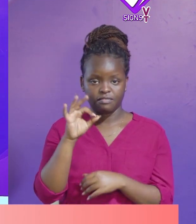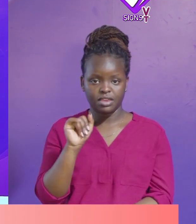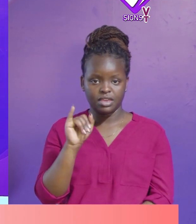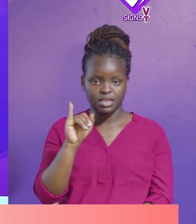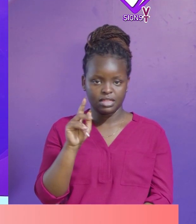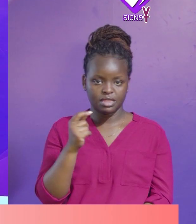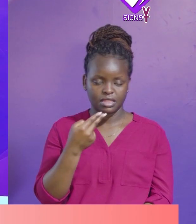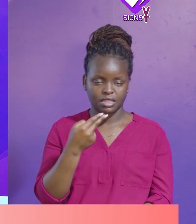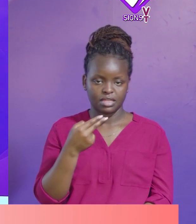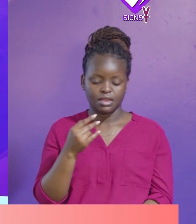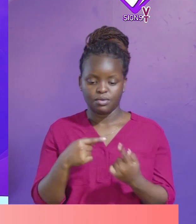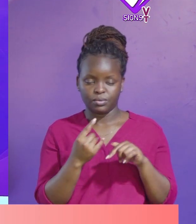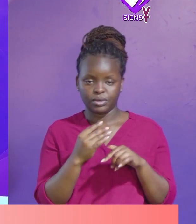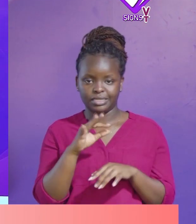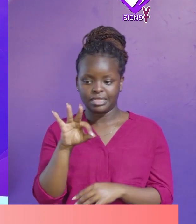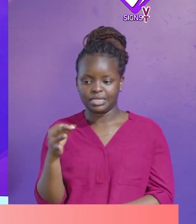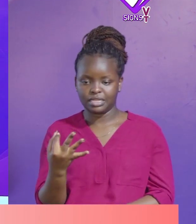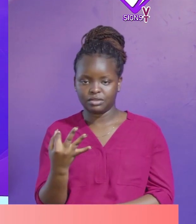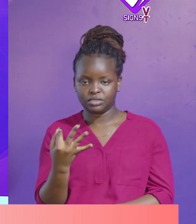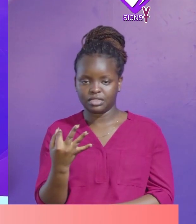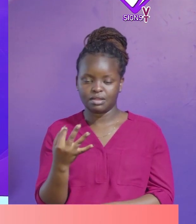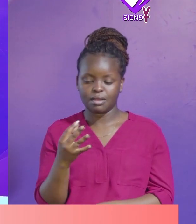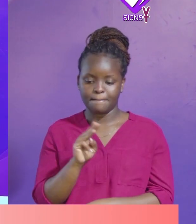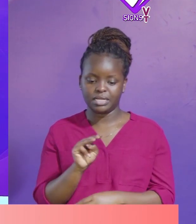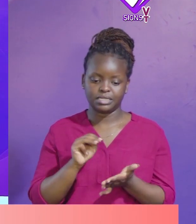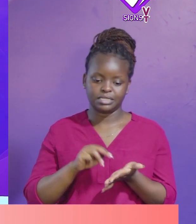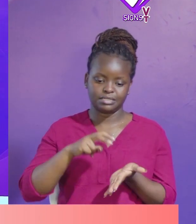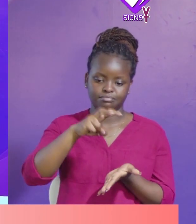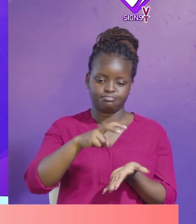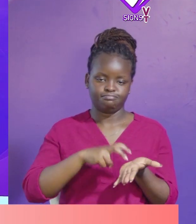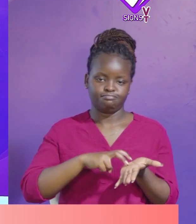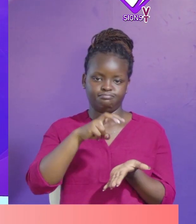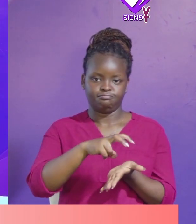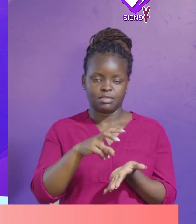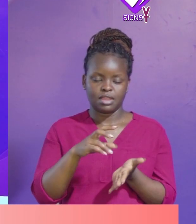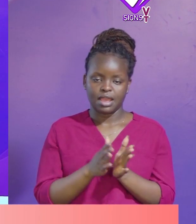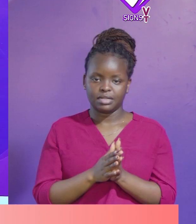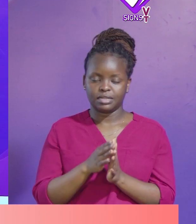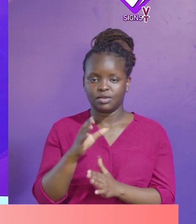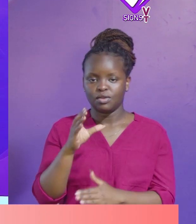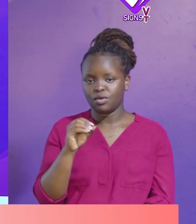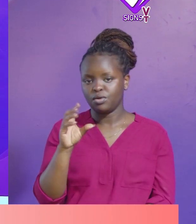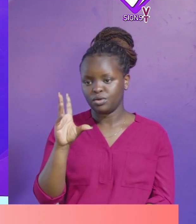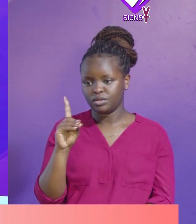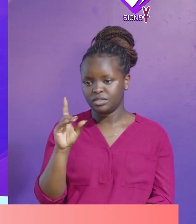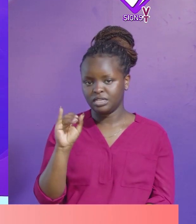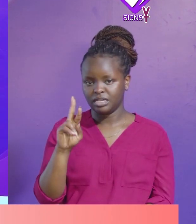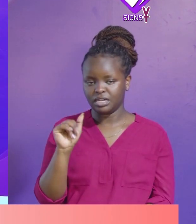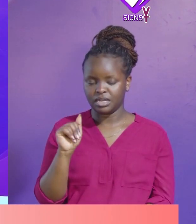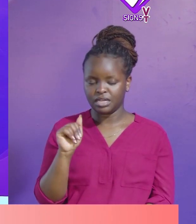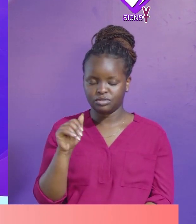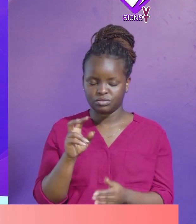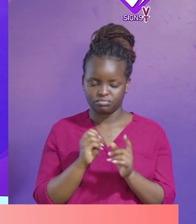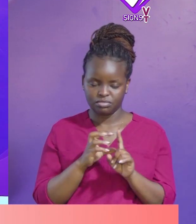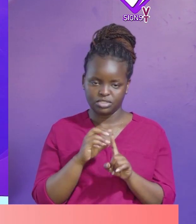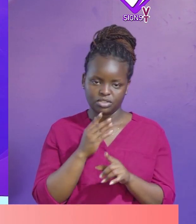women's 3,000 meters steeplechase, and we all Lilian Odira, just to mention them. Silver medals, we